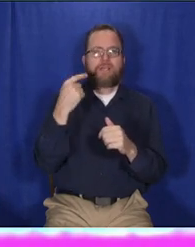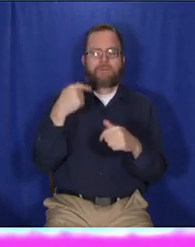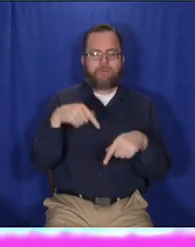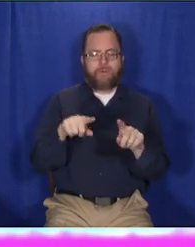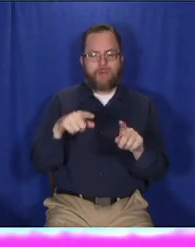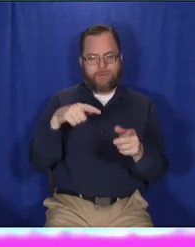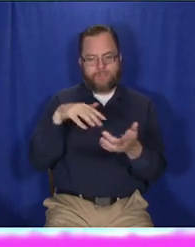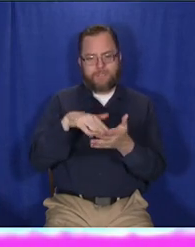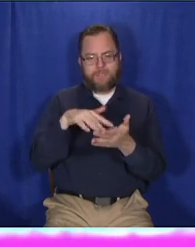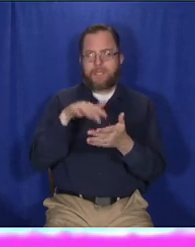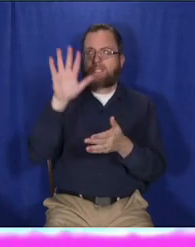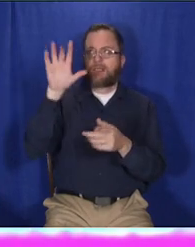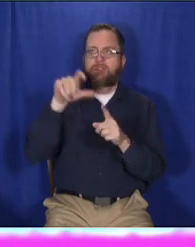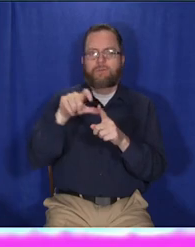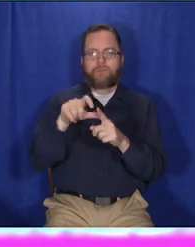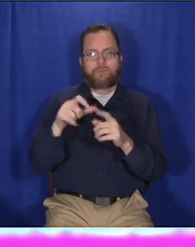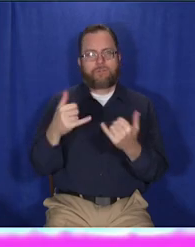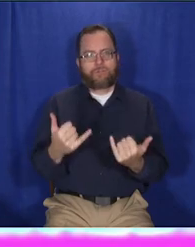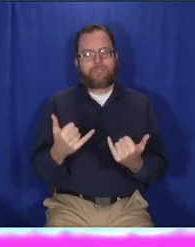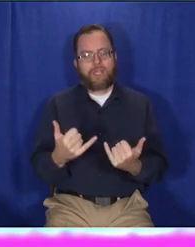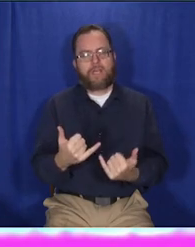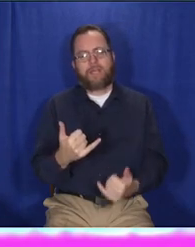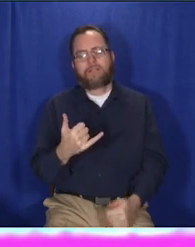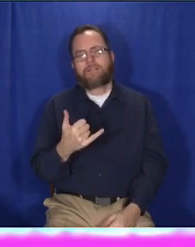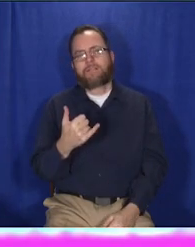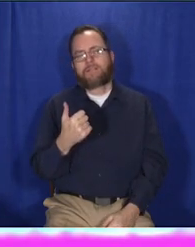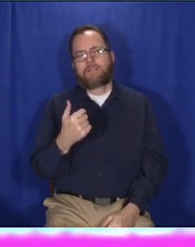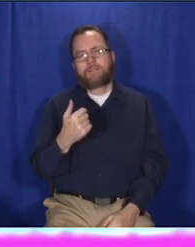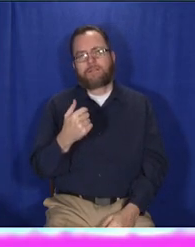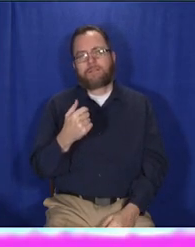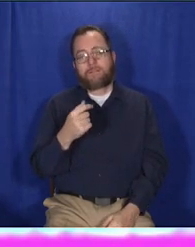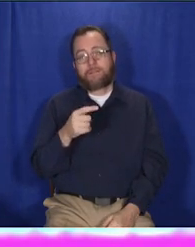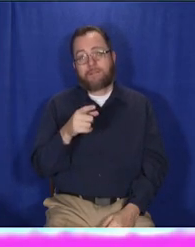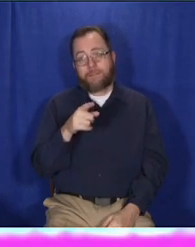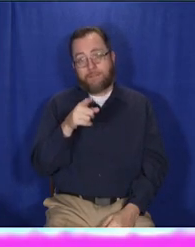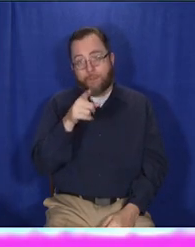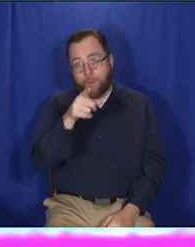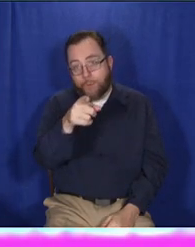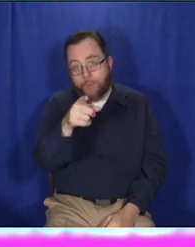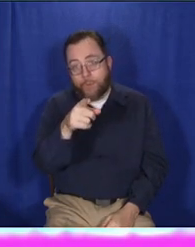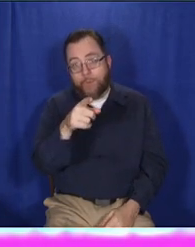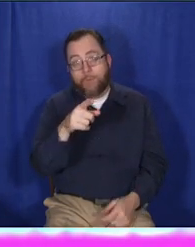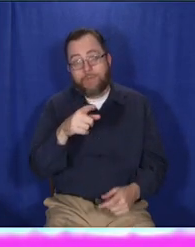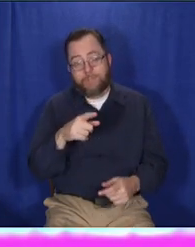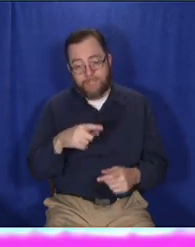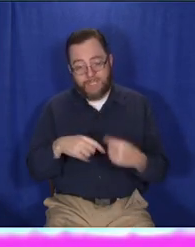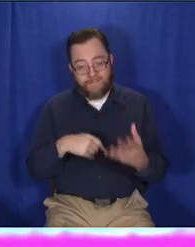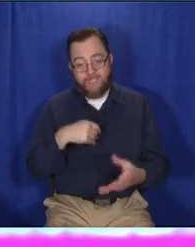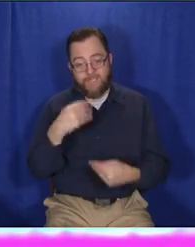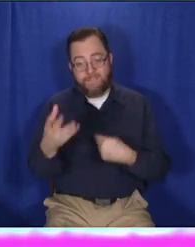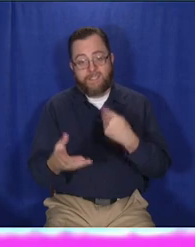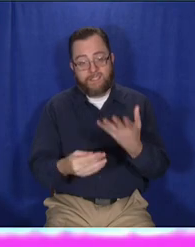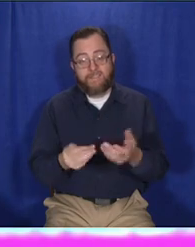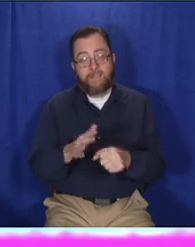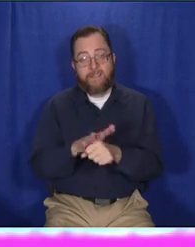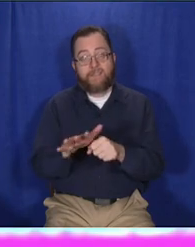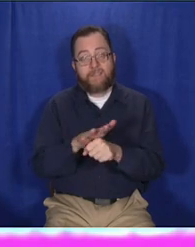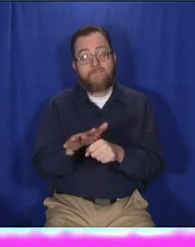word this morning. Are you giving away enough of your money?